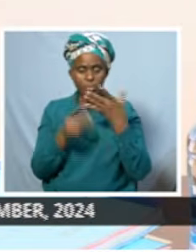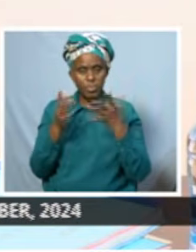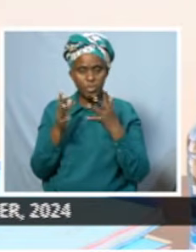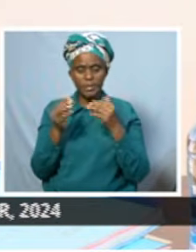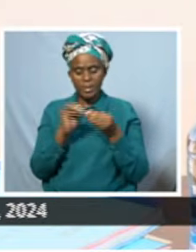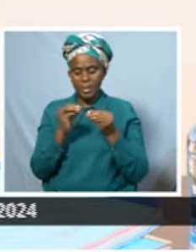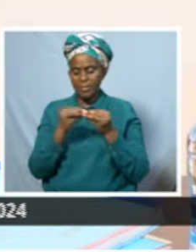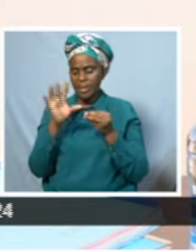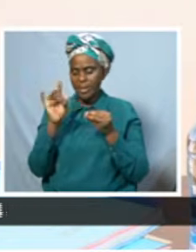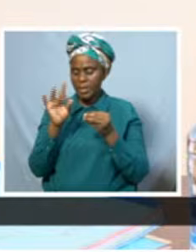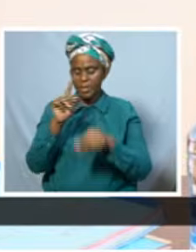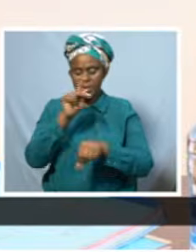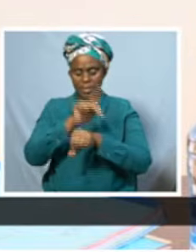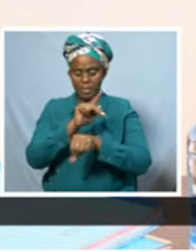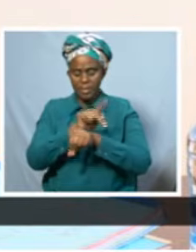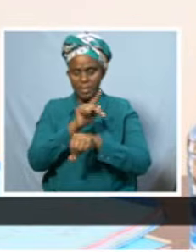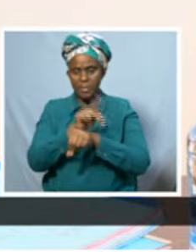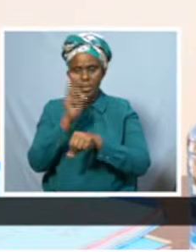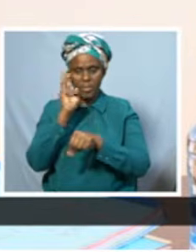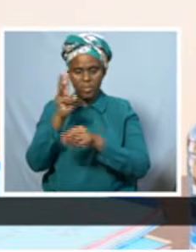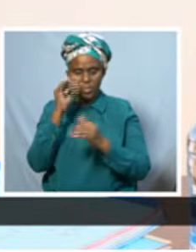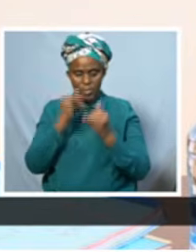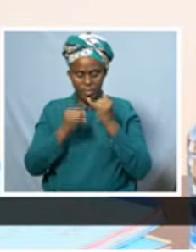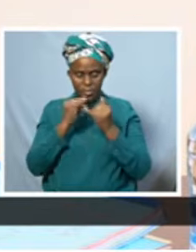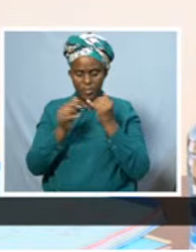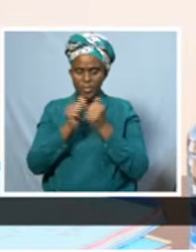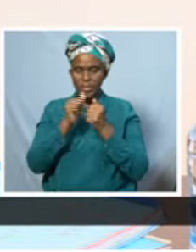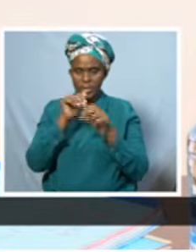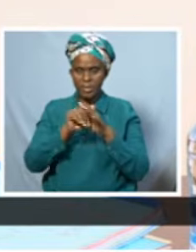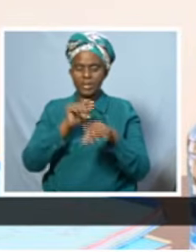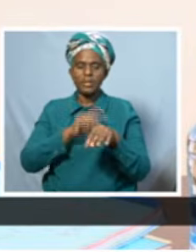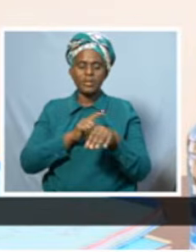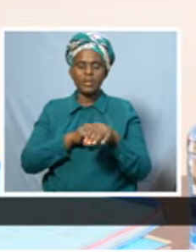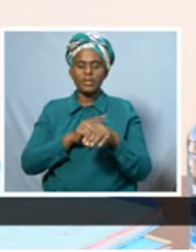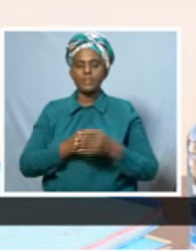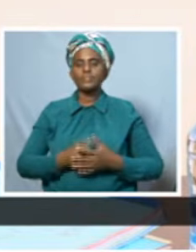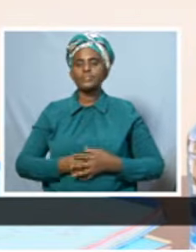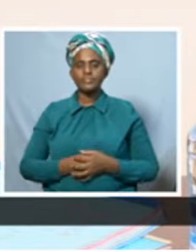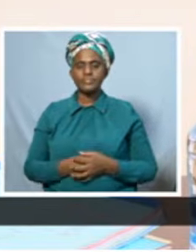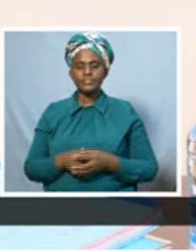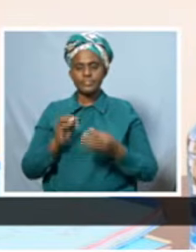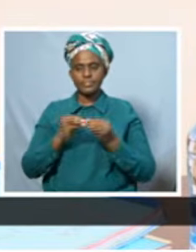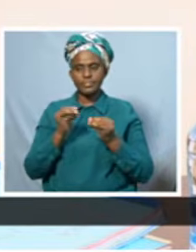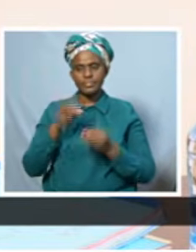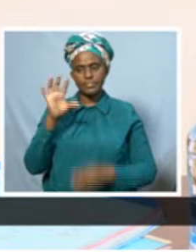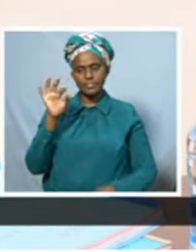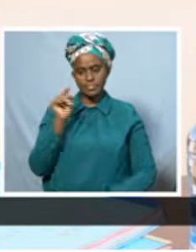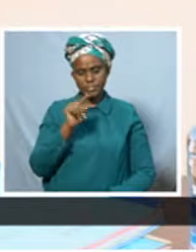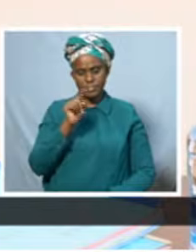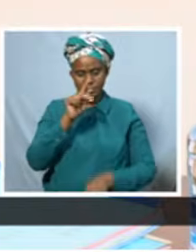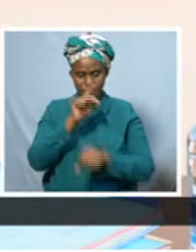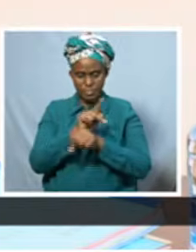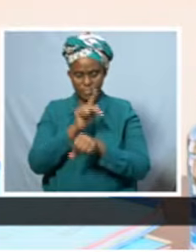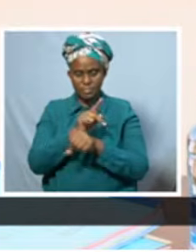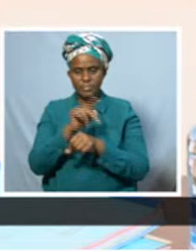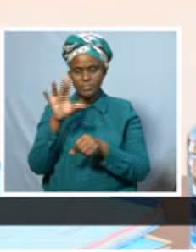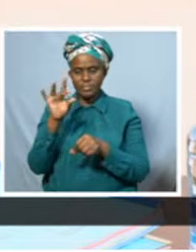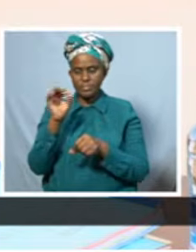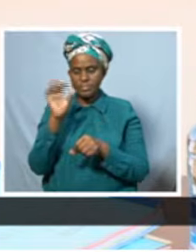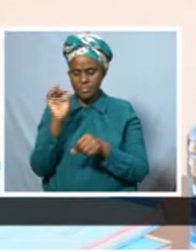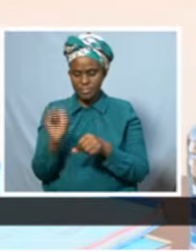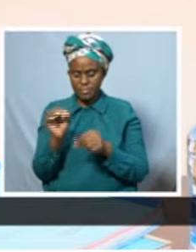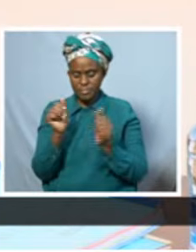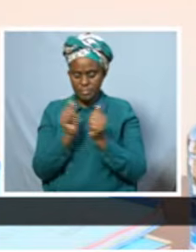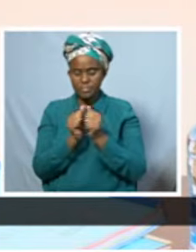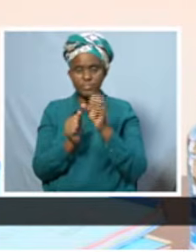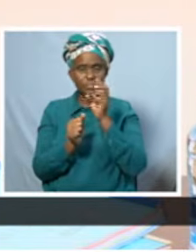On number 8, the project was completed within contractual time frame. Then number 9, the project is at 80% complete with